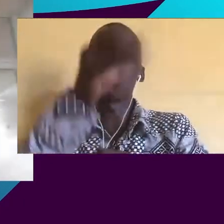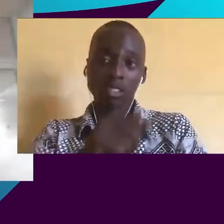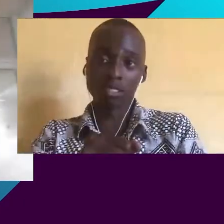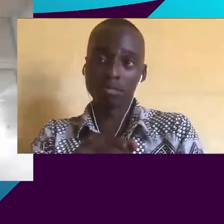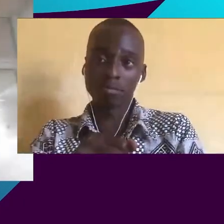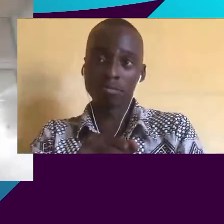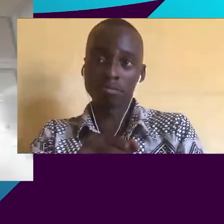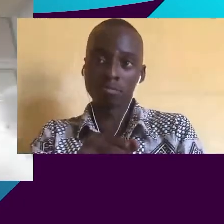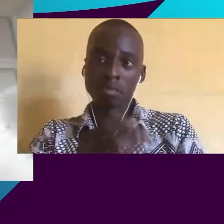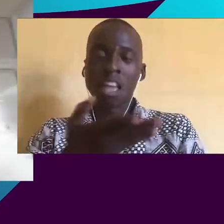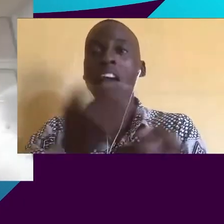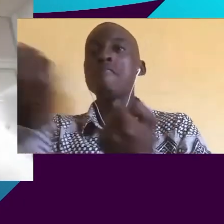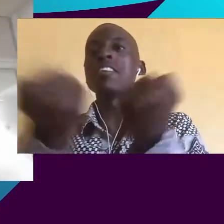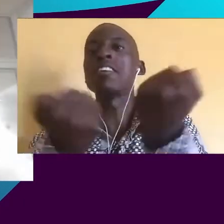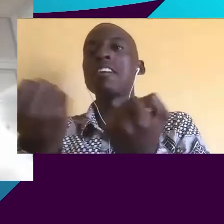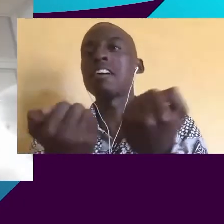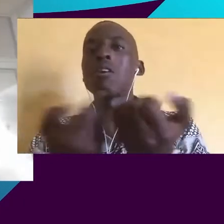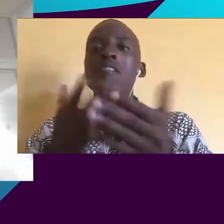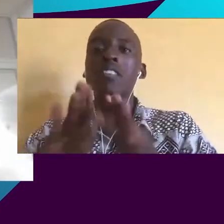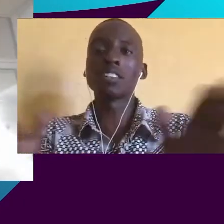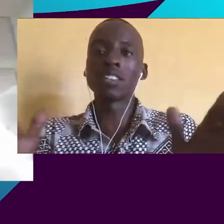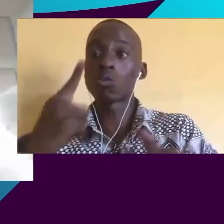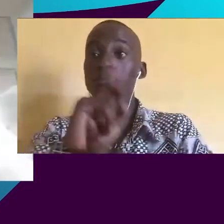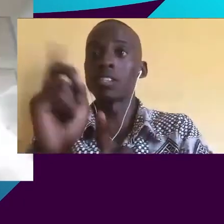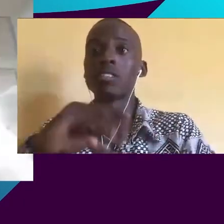fortune? Ali, you have a minute for that.